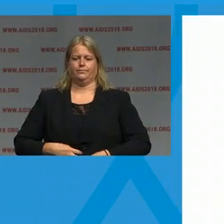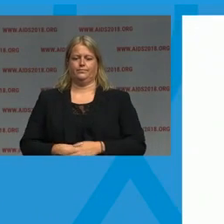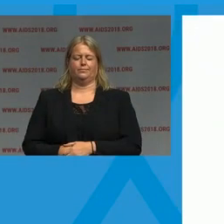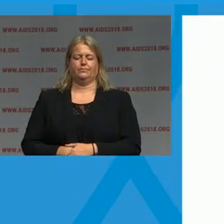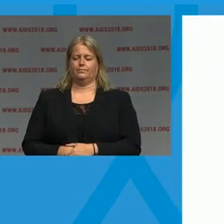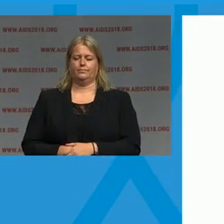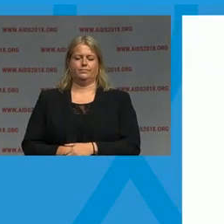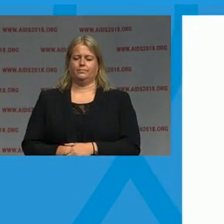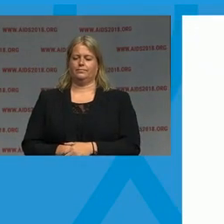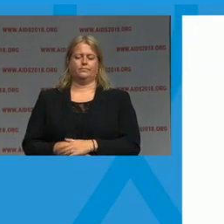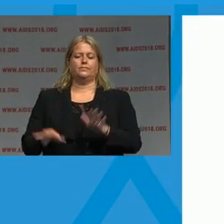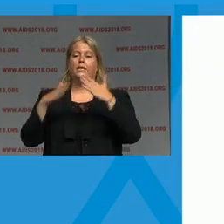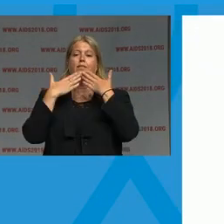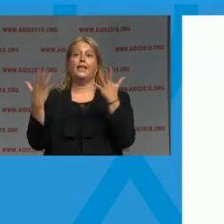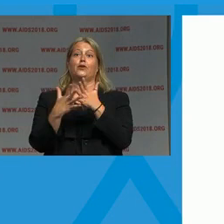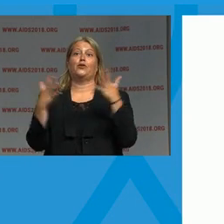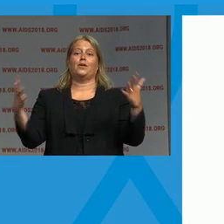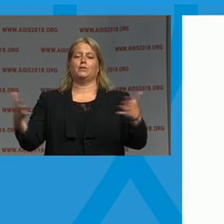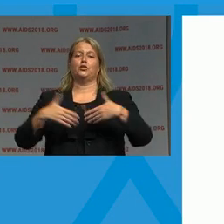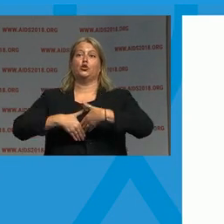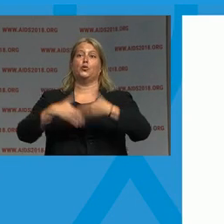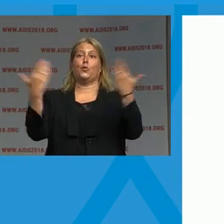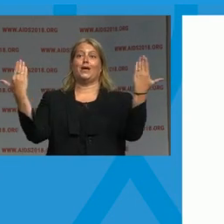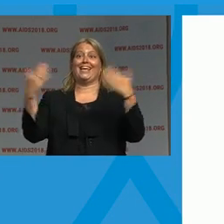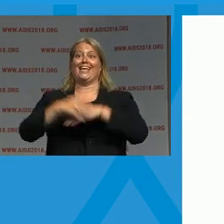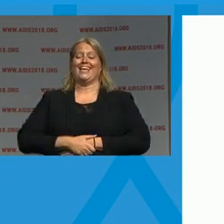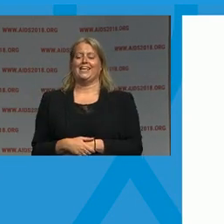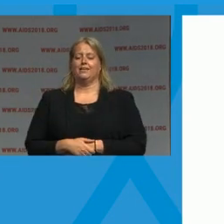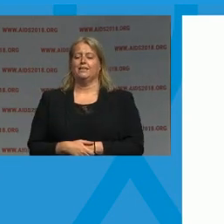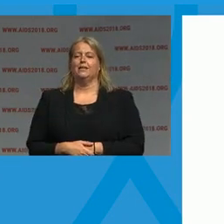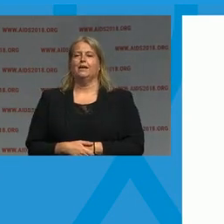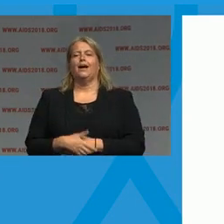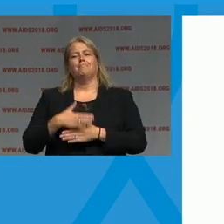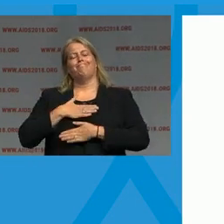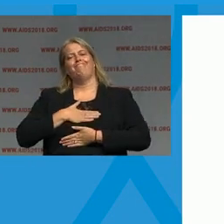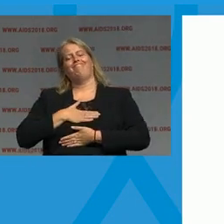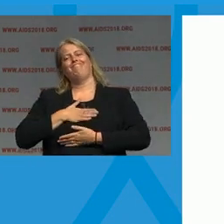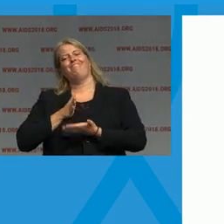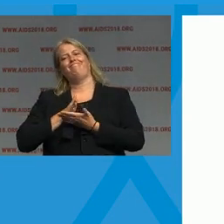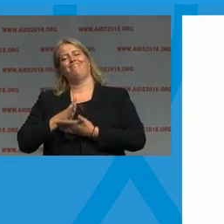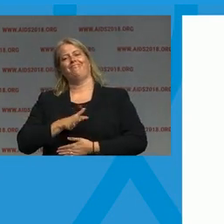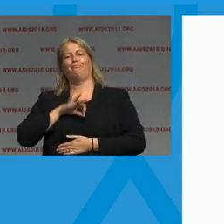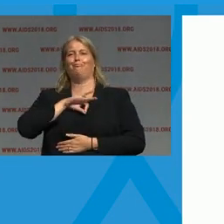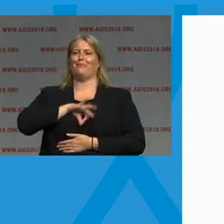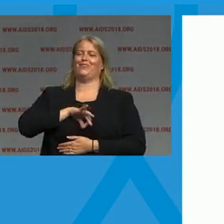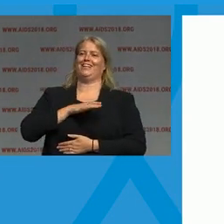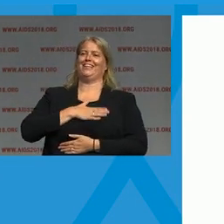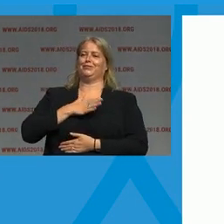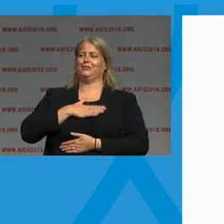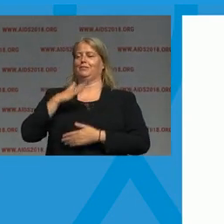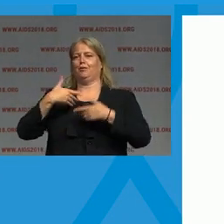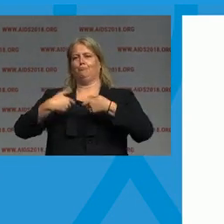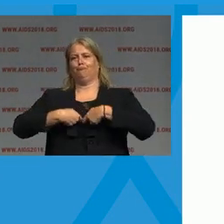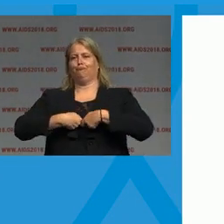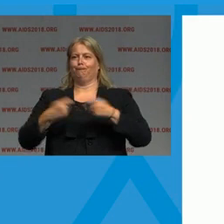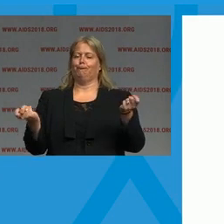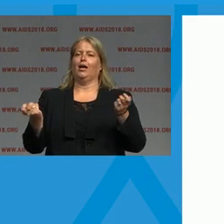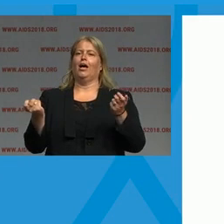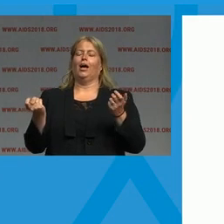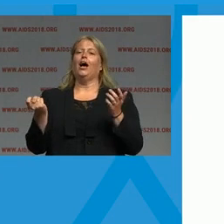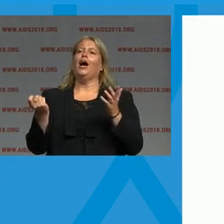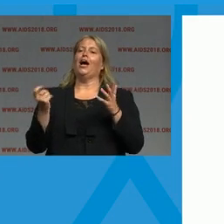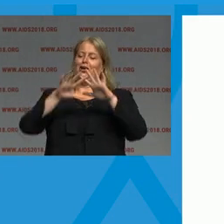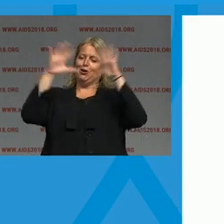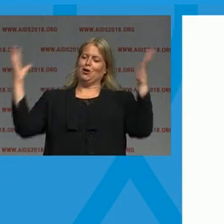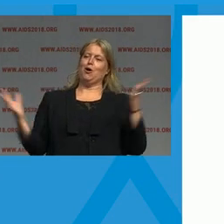Thank you very much. Good morning, everyone. It's a privilege to have this opportunity to represent a really global,